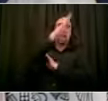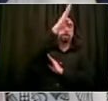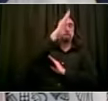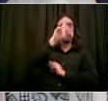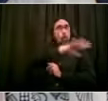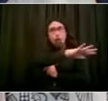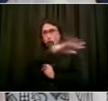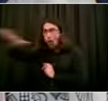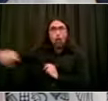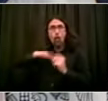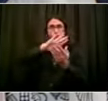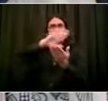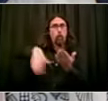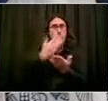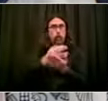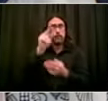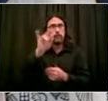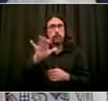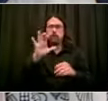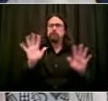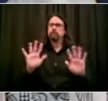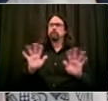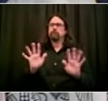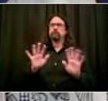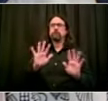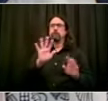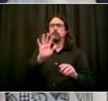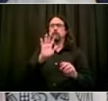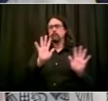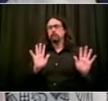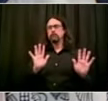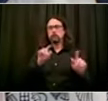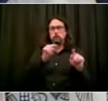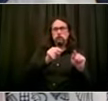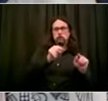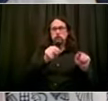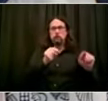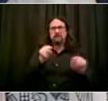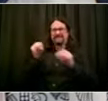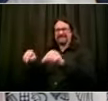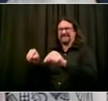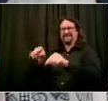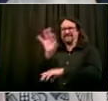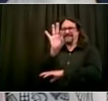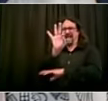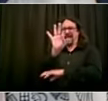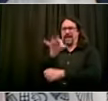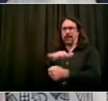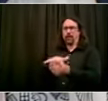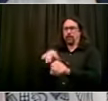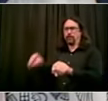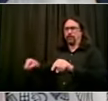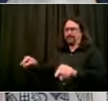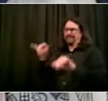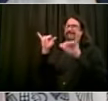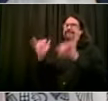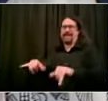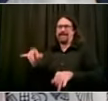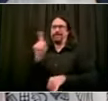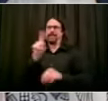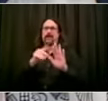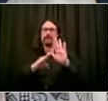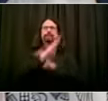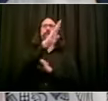that is largely based on what we see in those key zip codes, not a bigger citywide trend. That said, there is a lot more activity